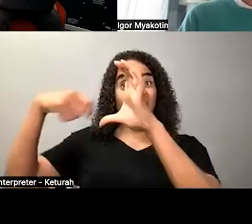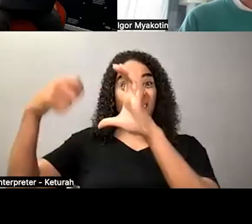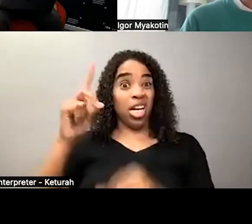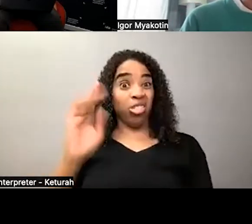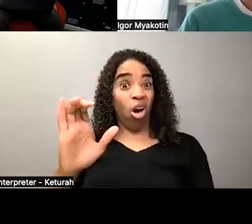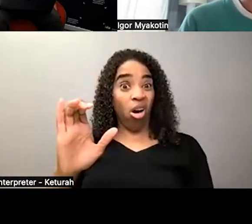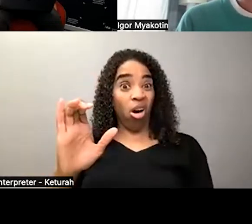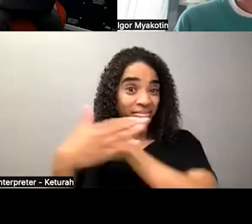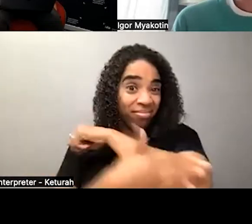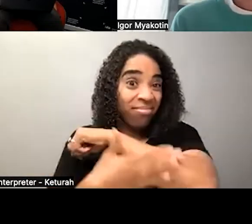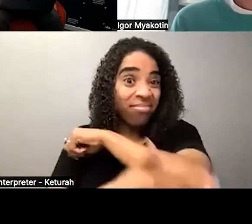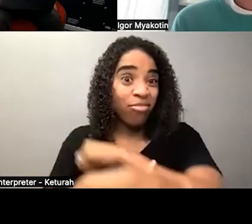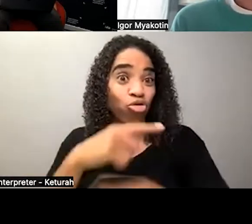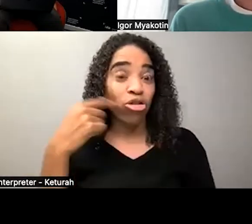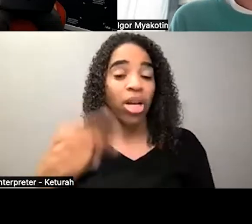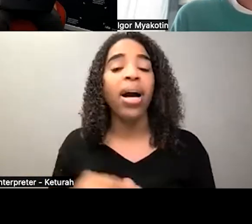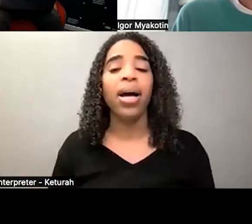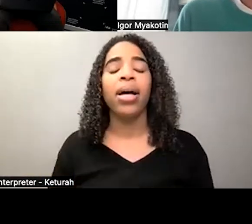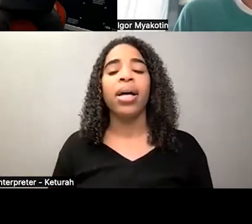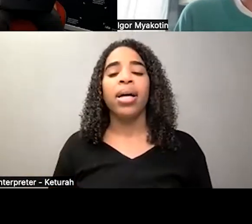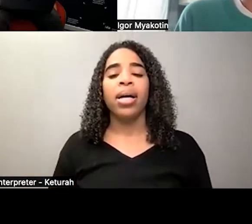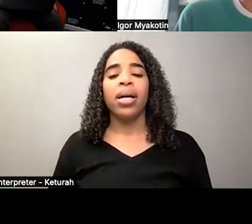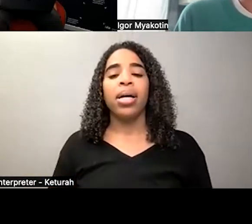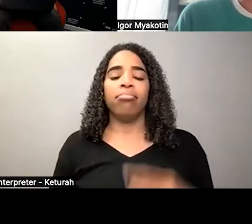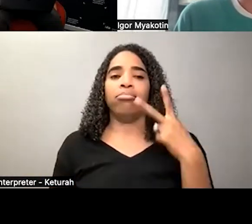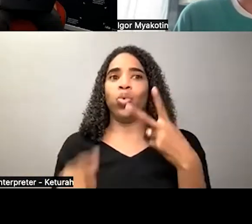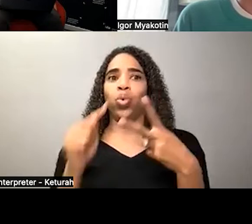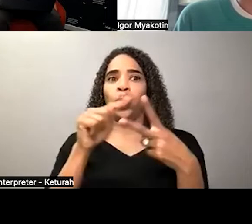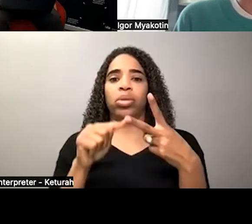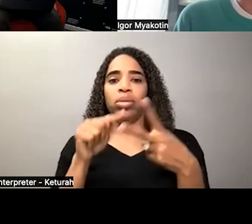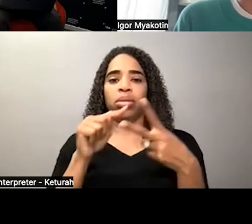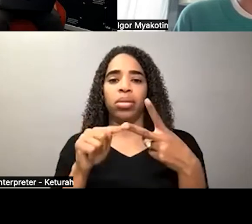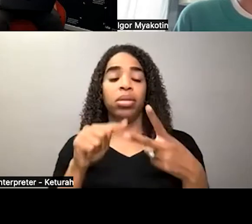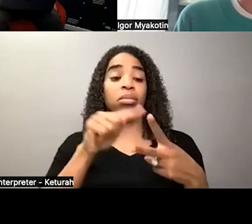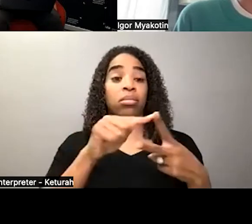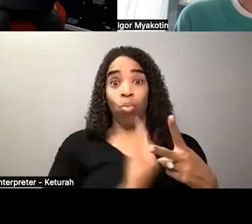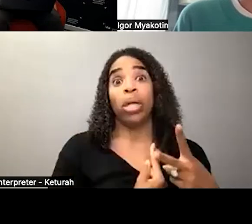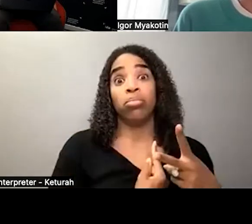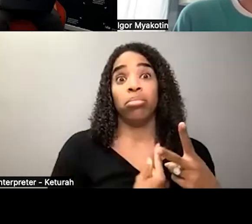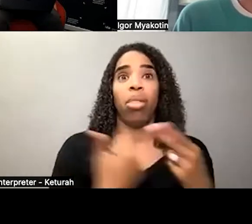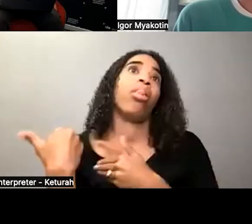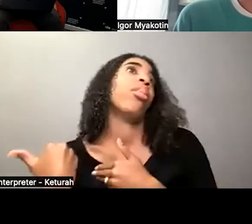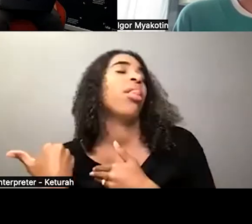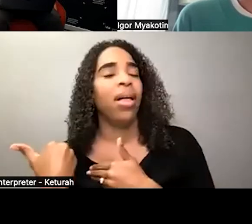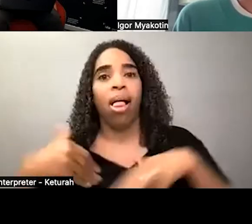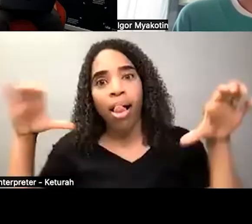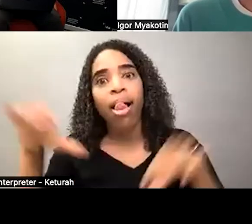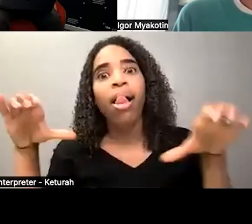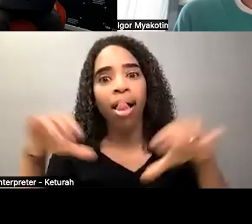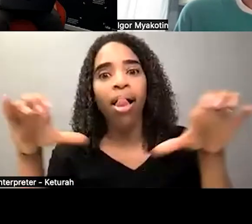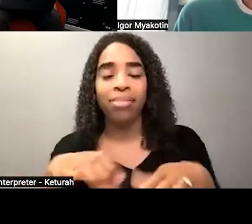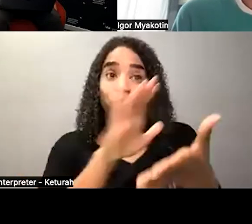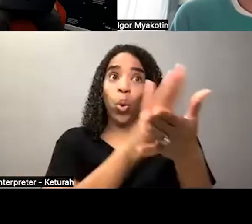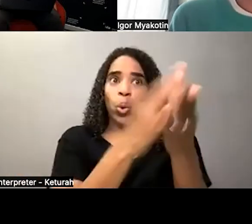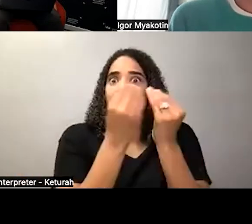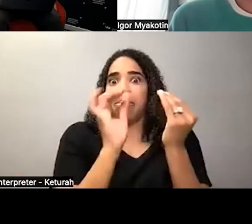are, in my experience, there are two ways: or you do everything by yourself, and that's what I've been taught in a school